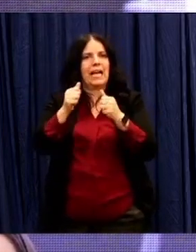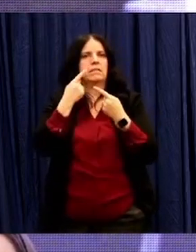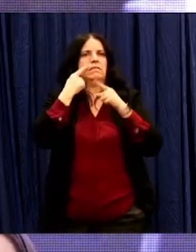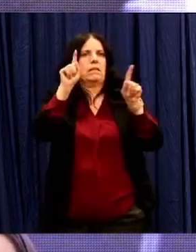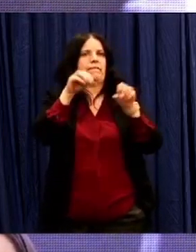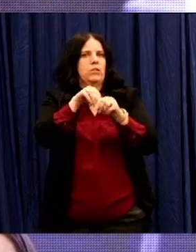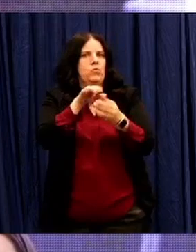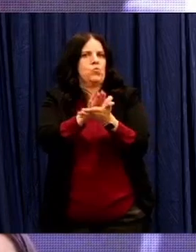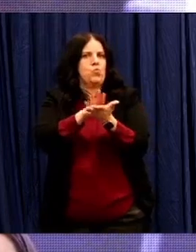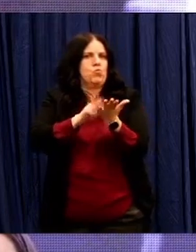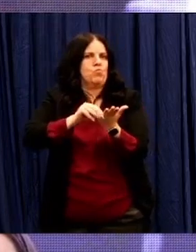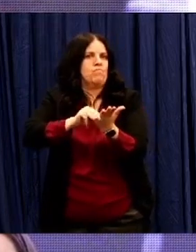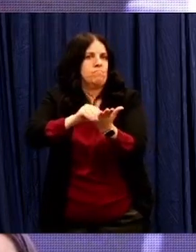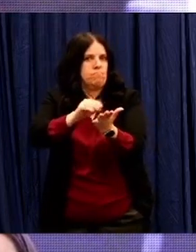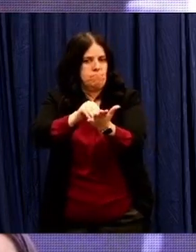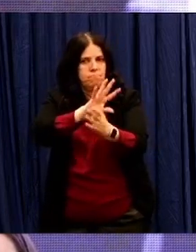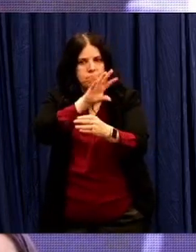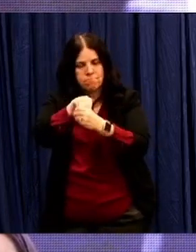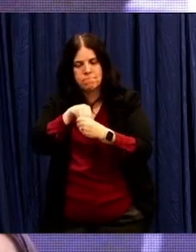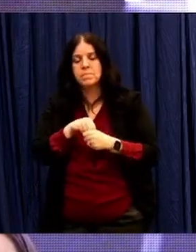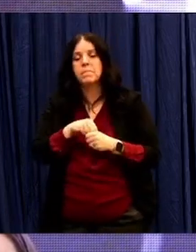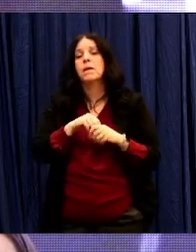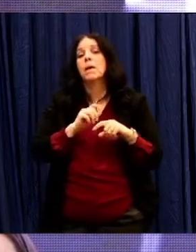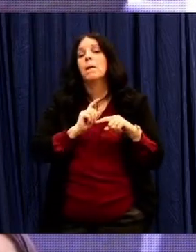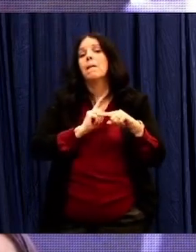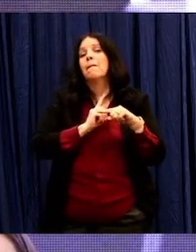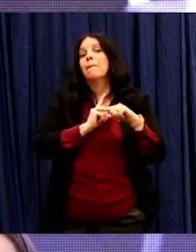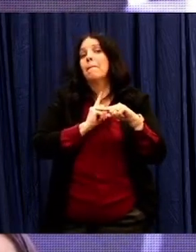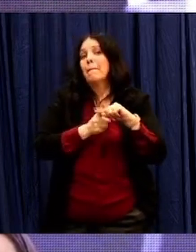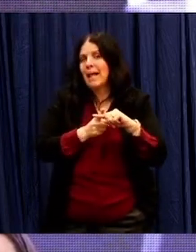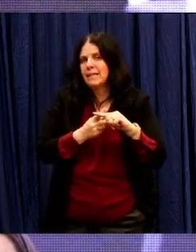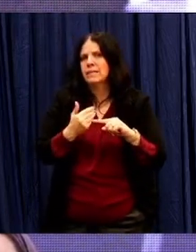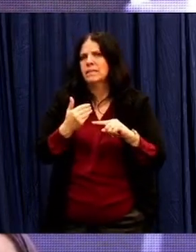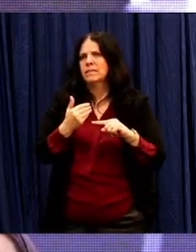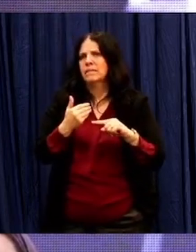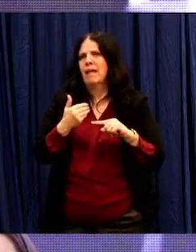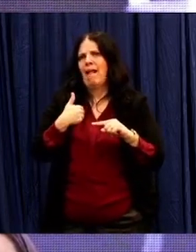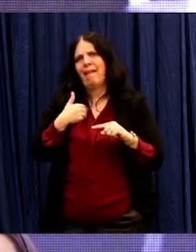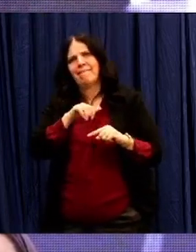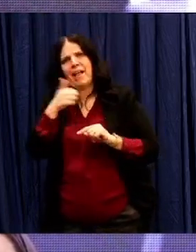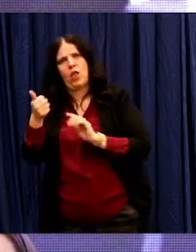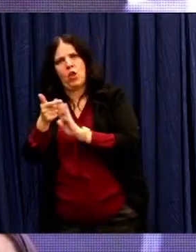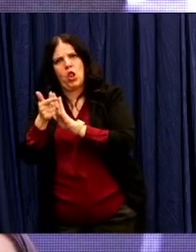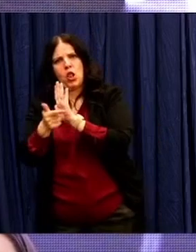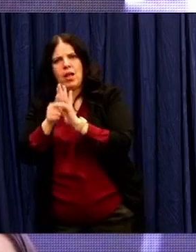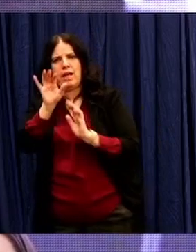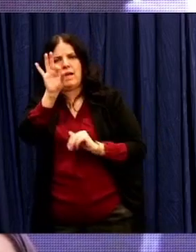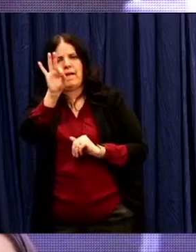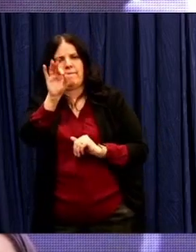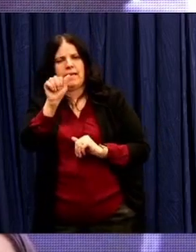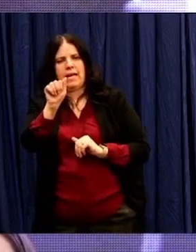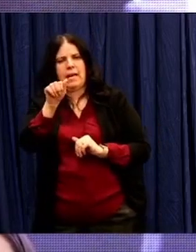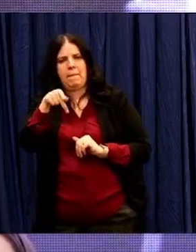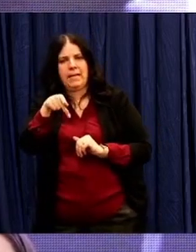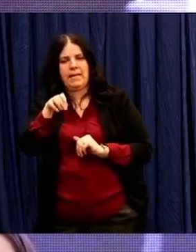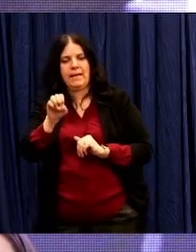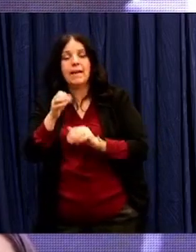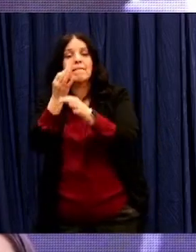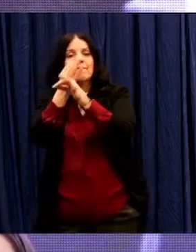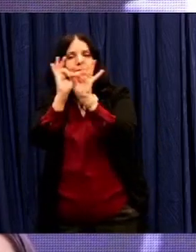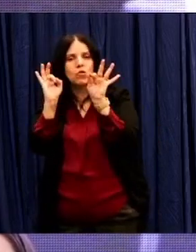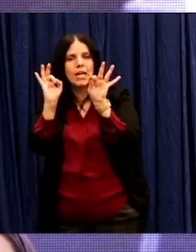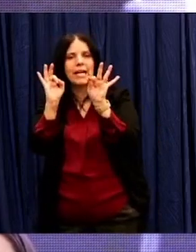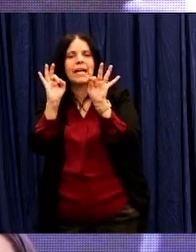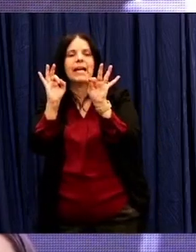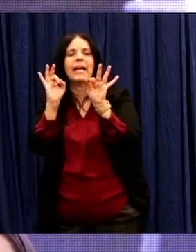you have the Free and Appropriate Public Education, or FAPE, that states